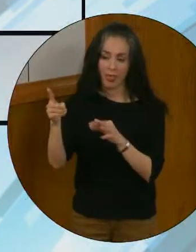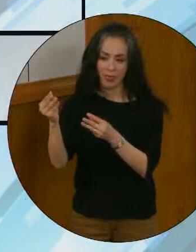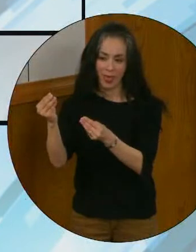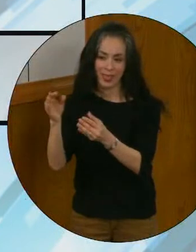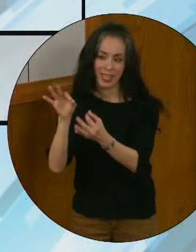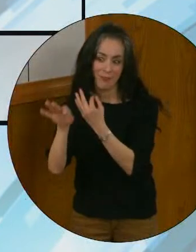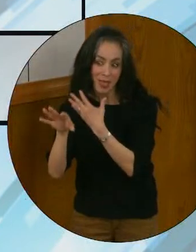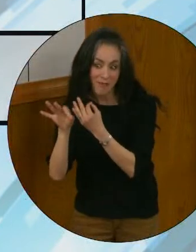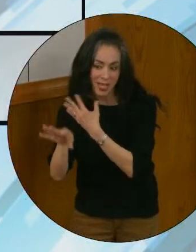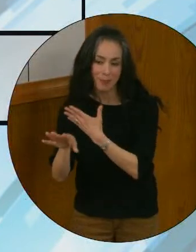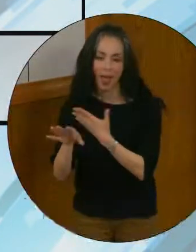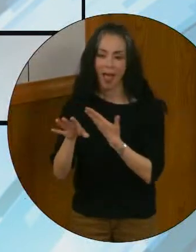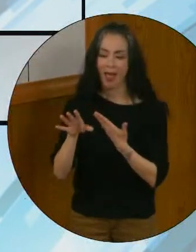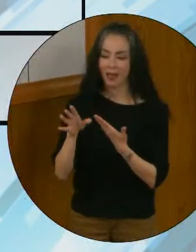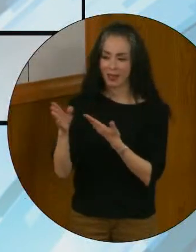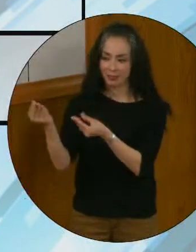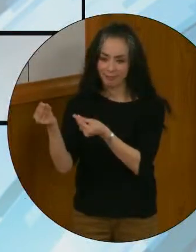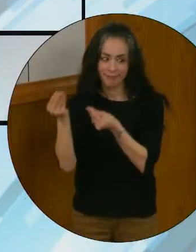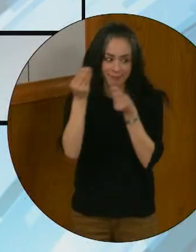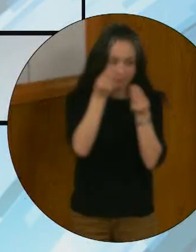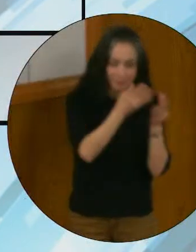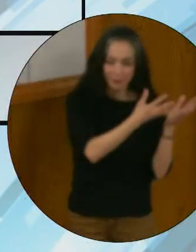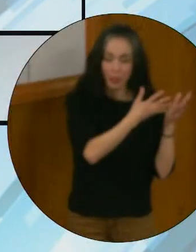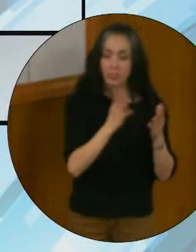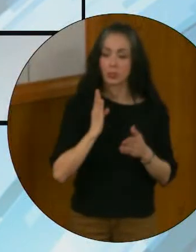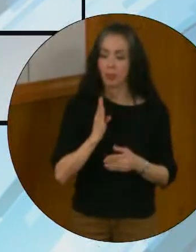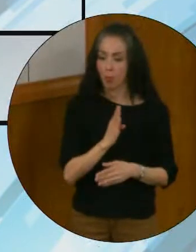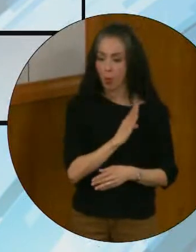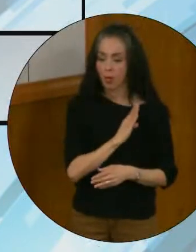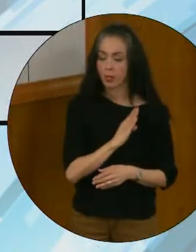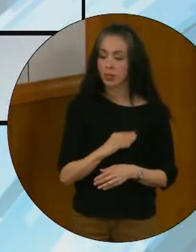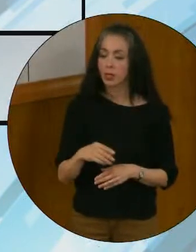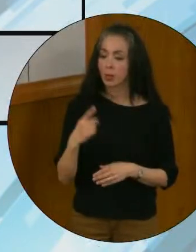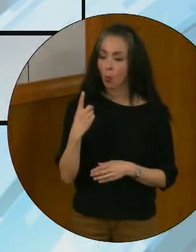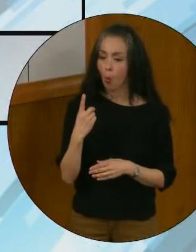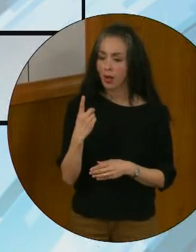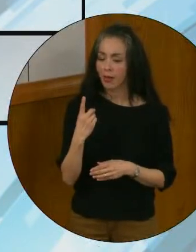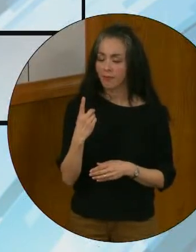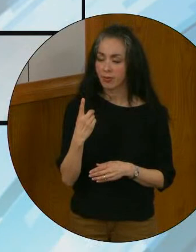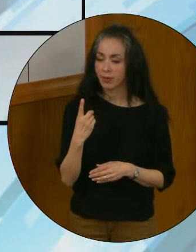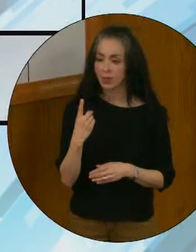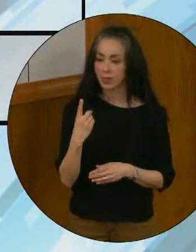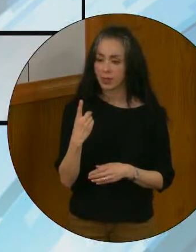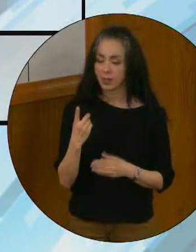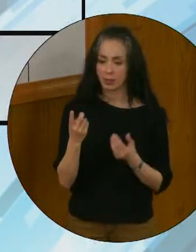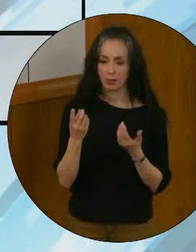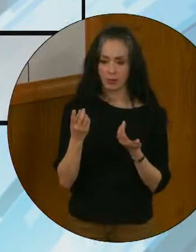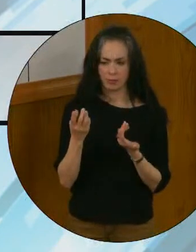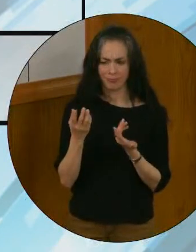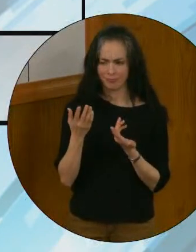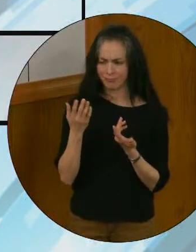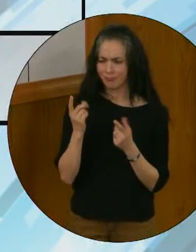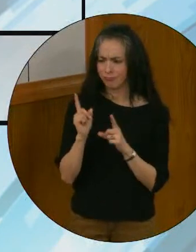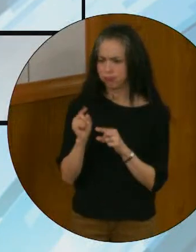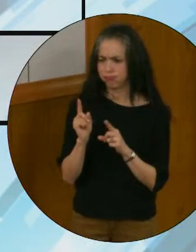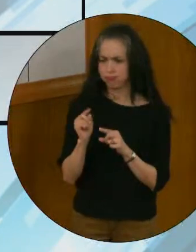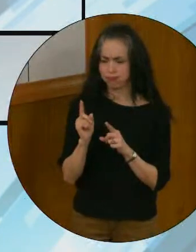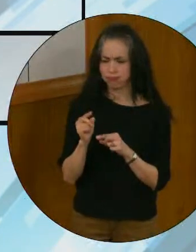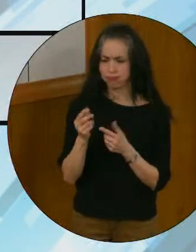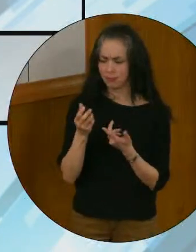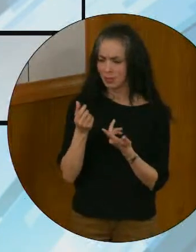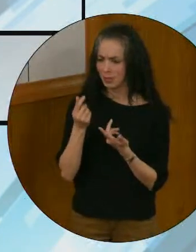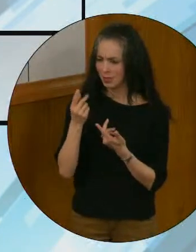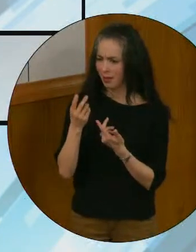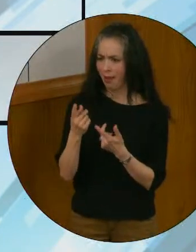me feedback to bring back to the board. One of the many times they